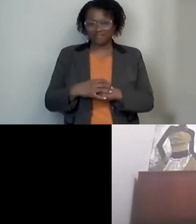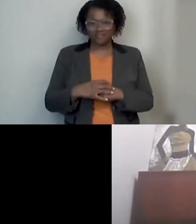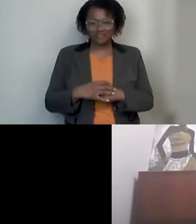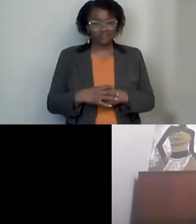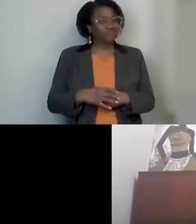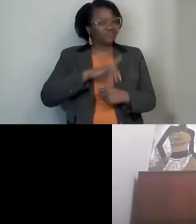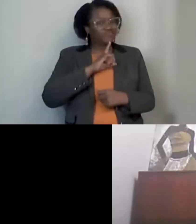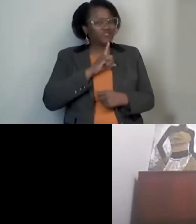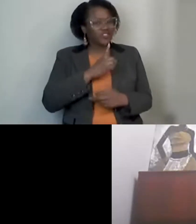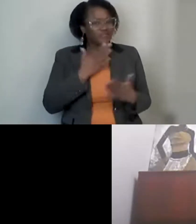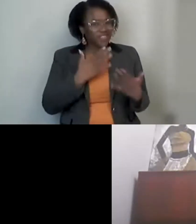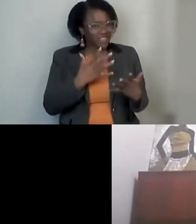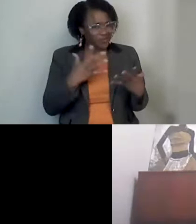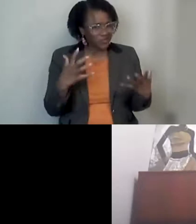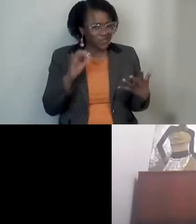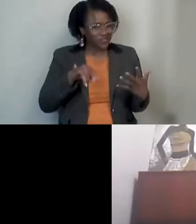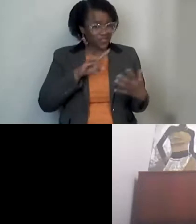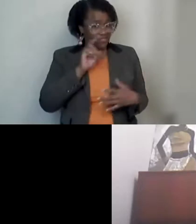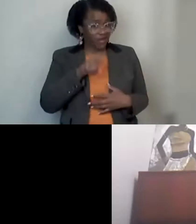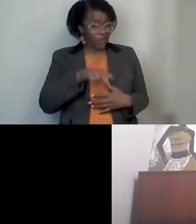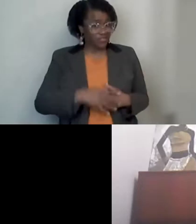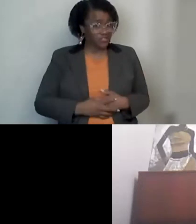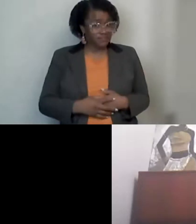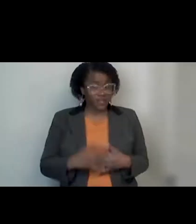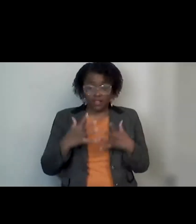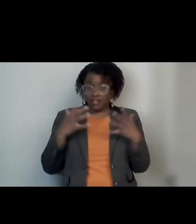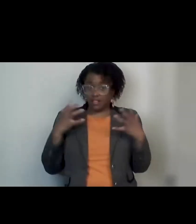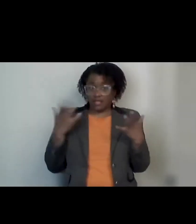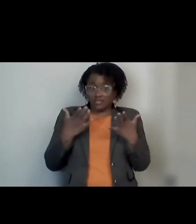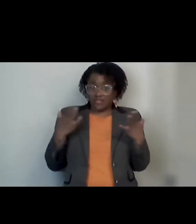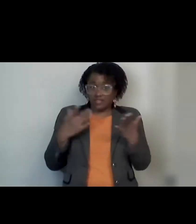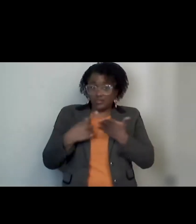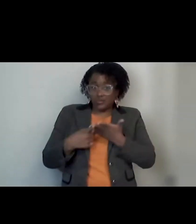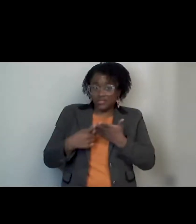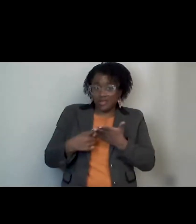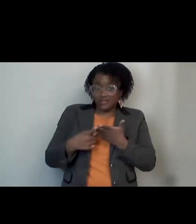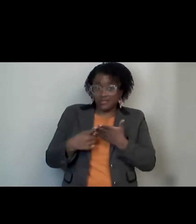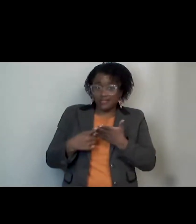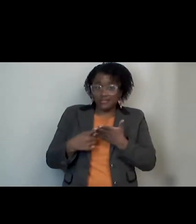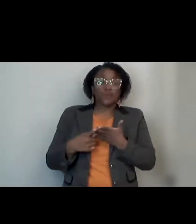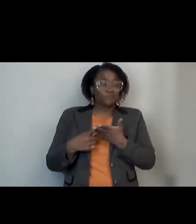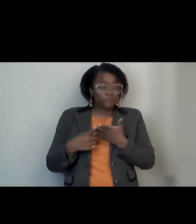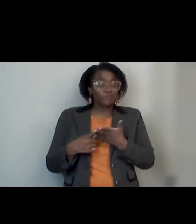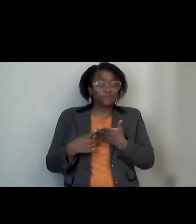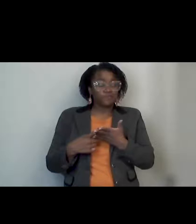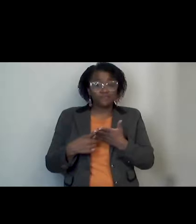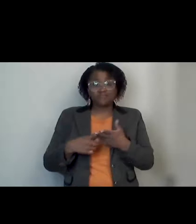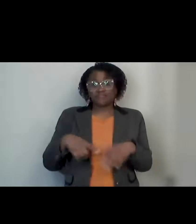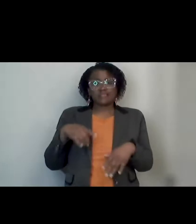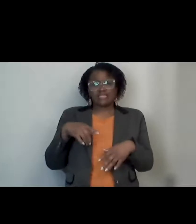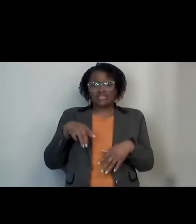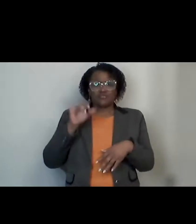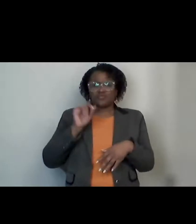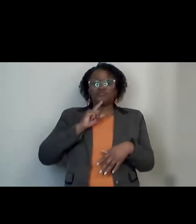Sure. Thank you so much for that question. Lots of things to discuss. And so the Thrive agenda